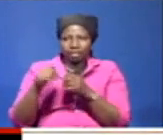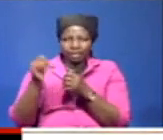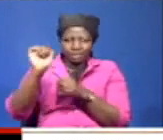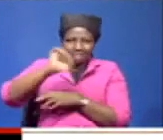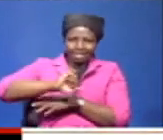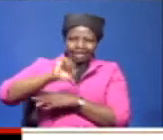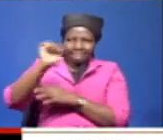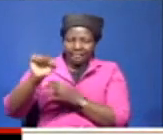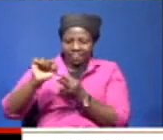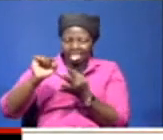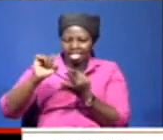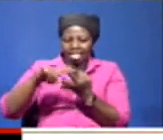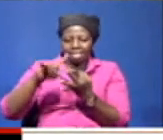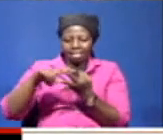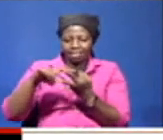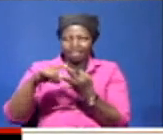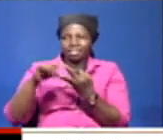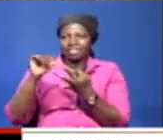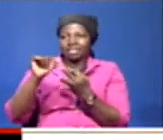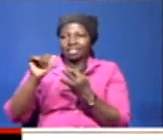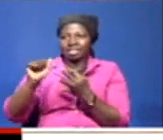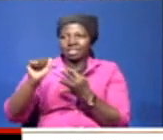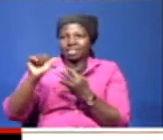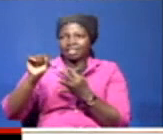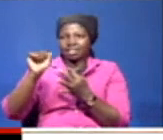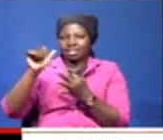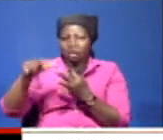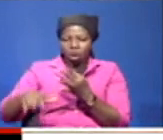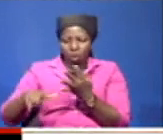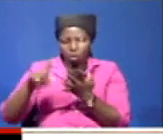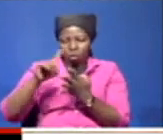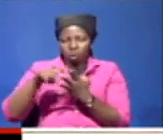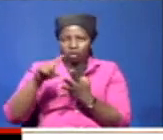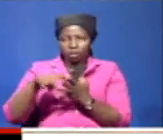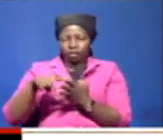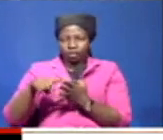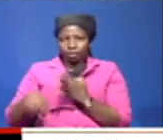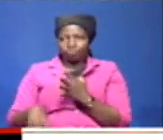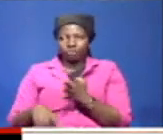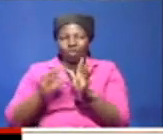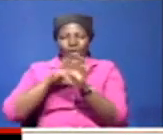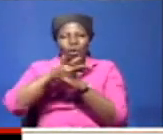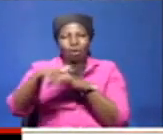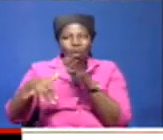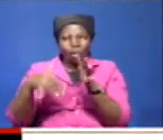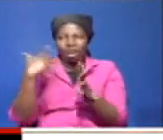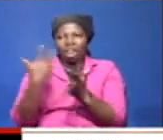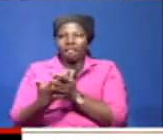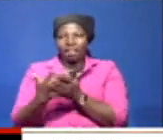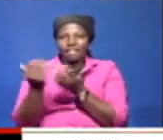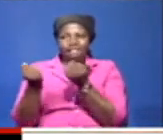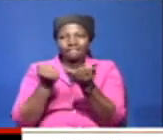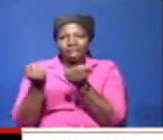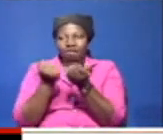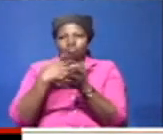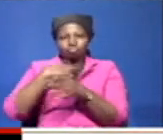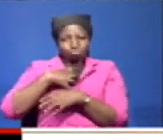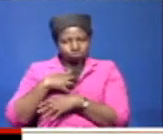then had an engine problem, 4 more puncture, then engine failure. They all retired. And came back in Rally